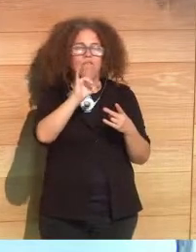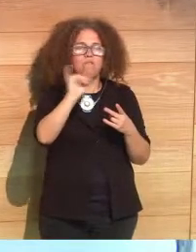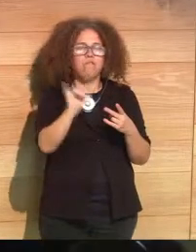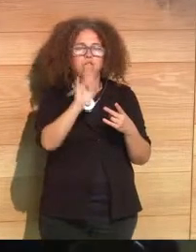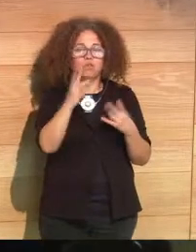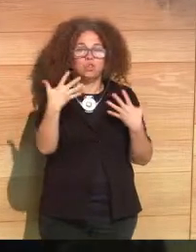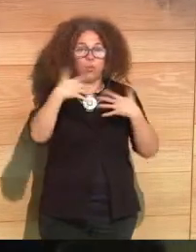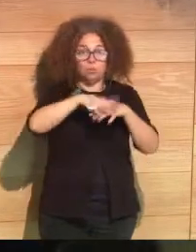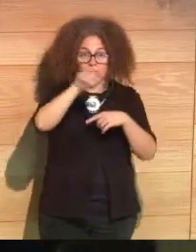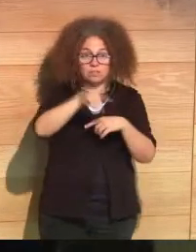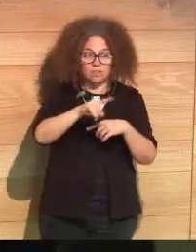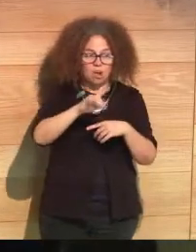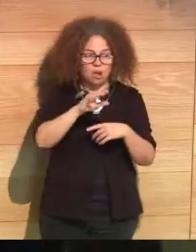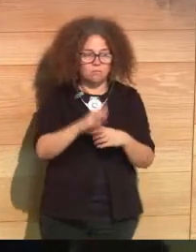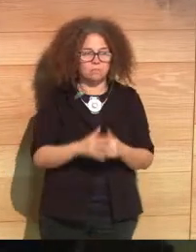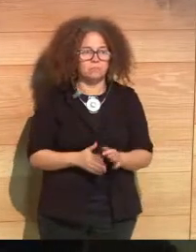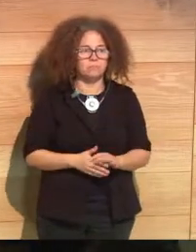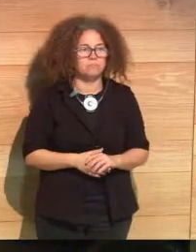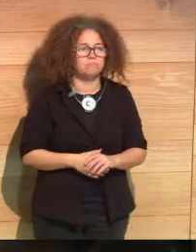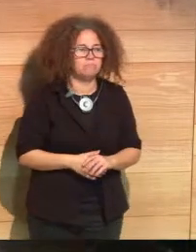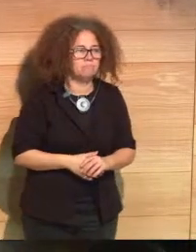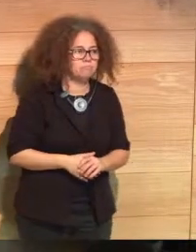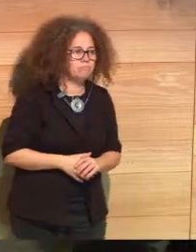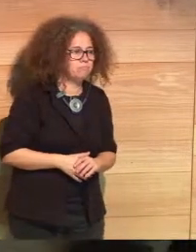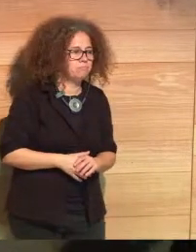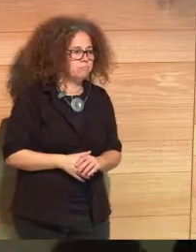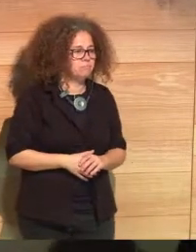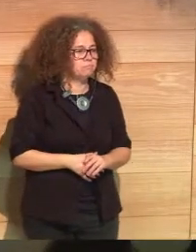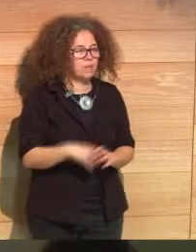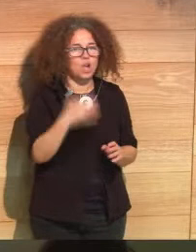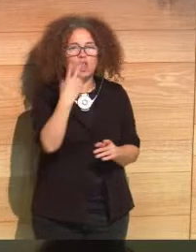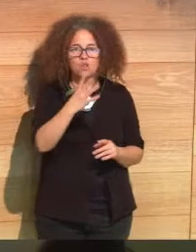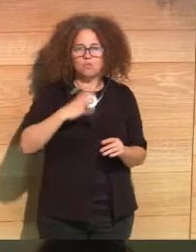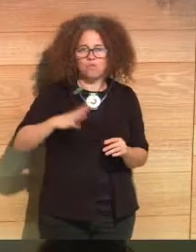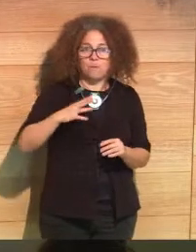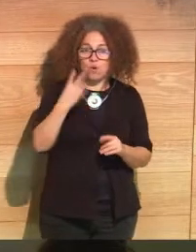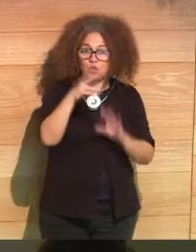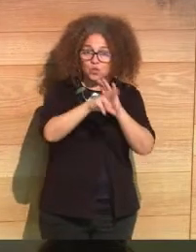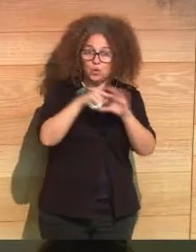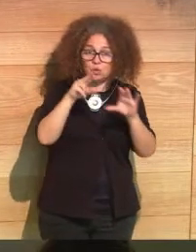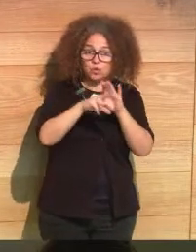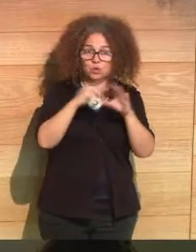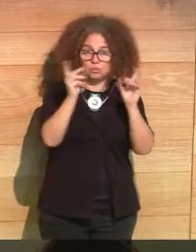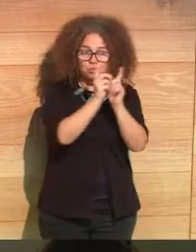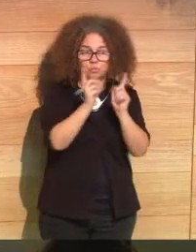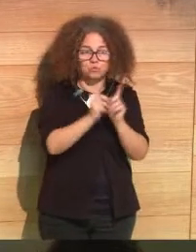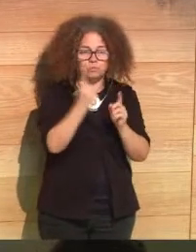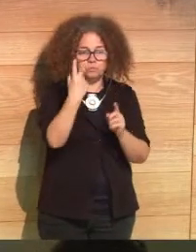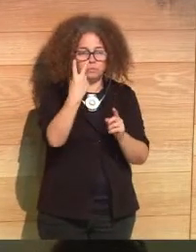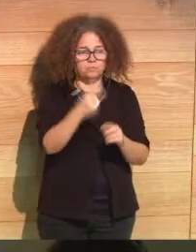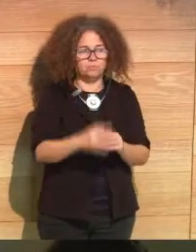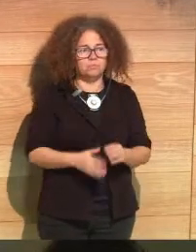Okay, pues si nos podéis proyectar las... So if you can play Aya and Fuji, please.